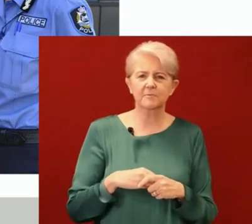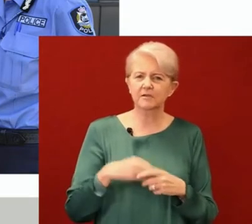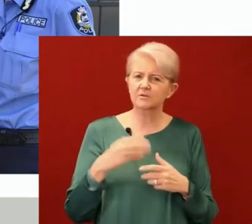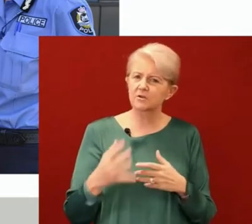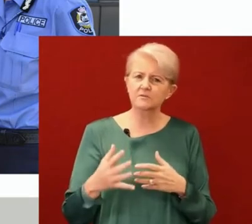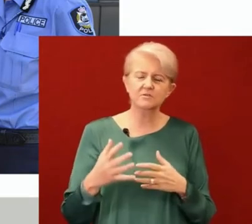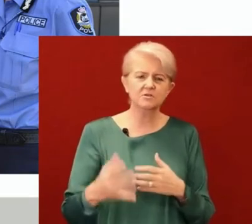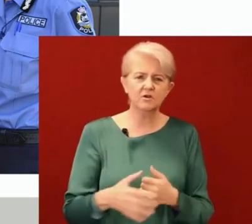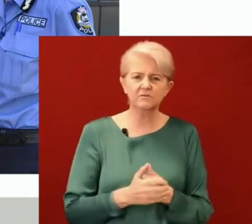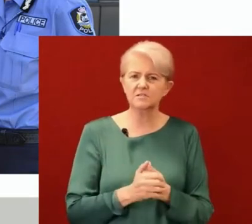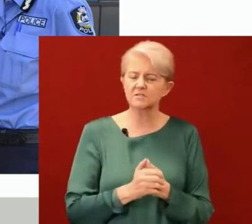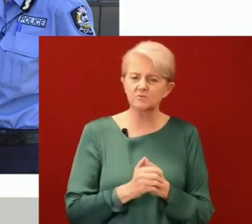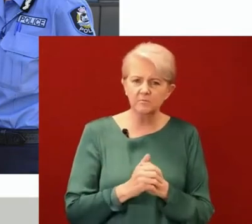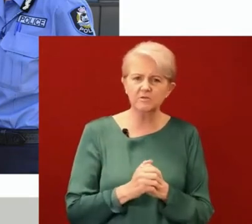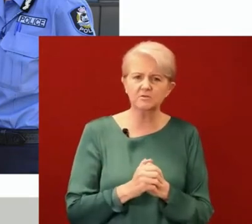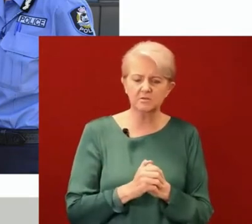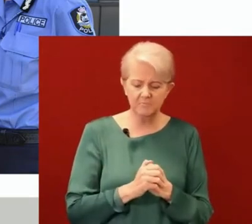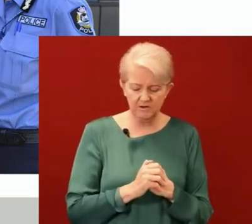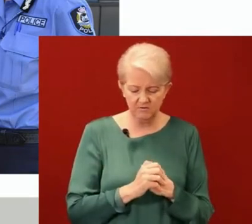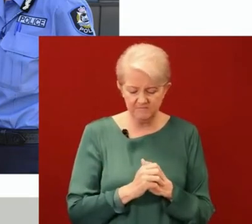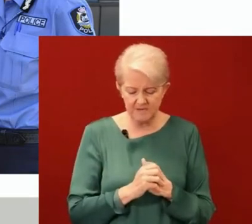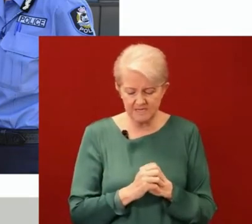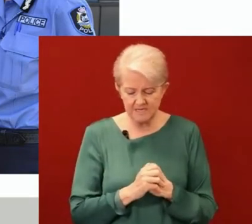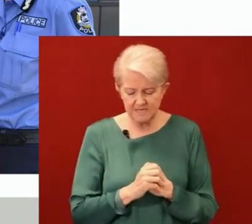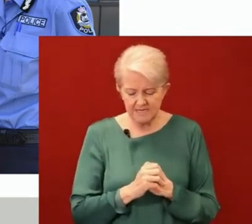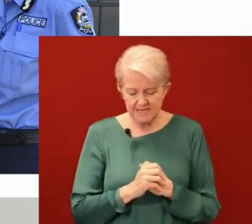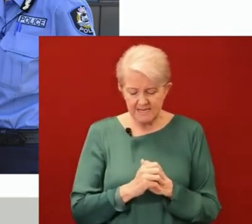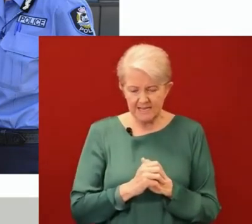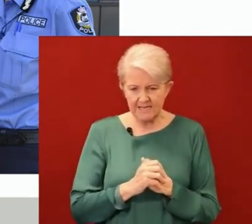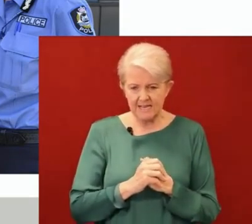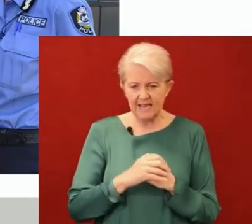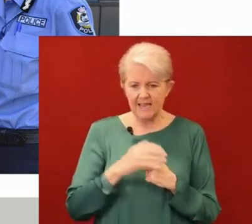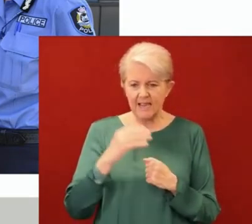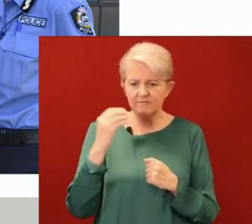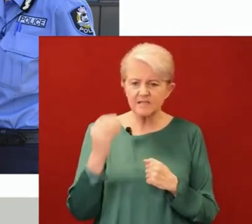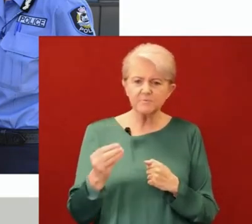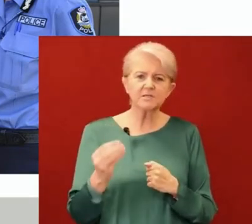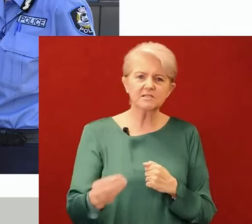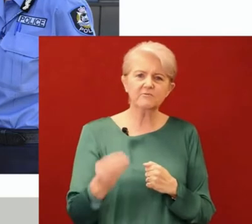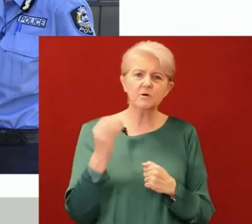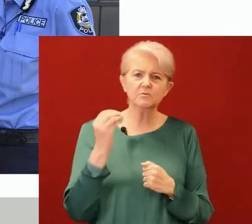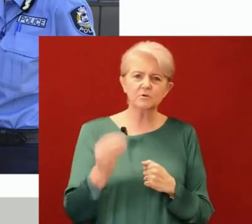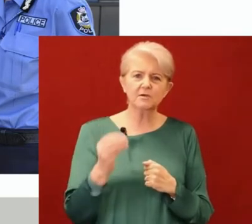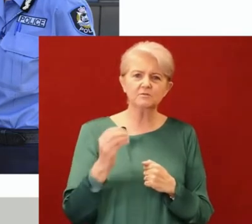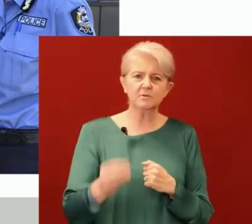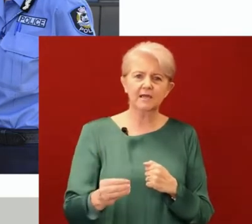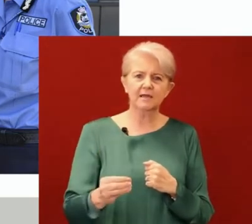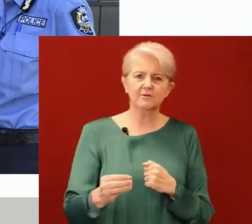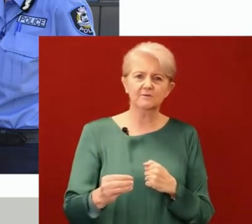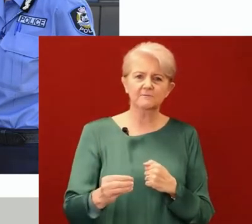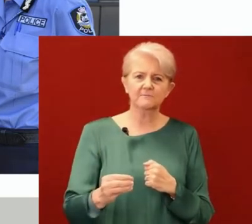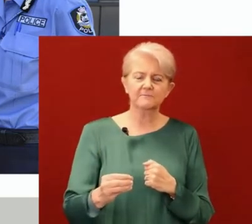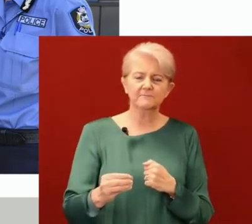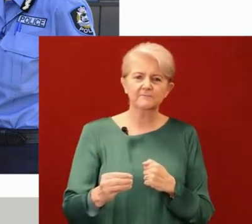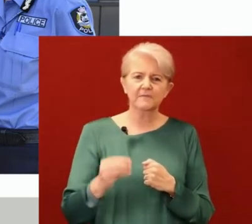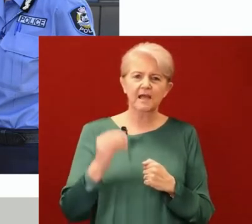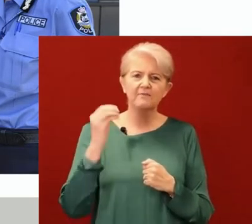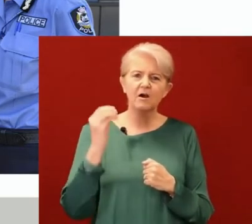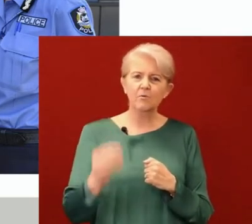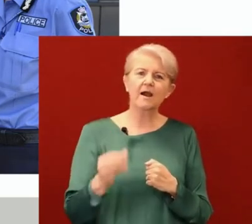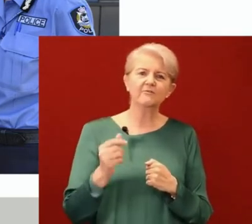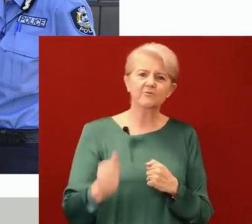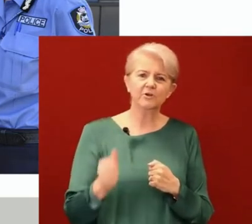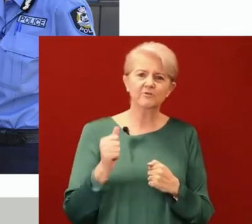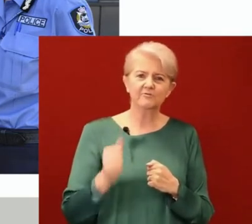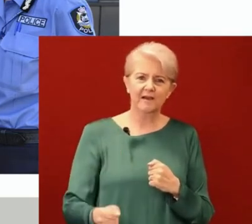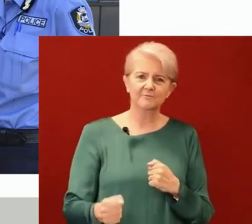officer, but nerves and nervousness almost got the better of me. And that's because everyone was always looking at you and